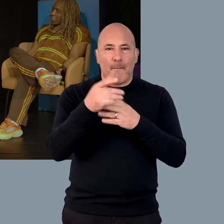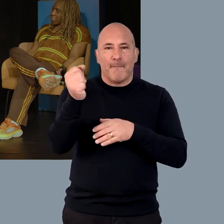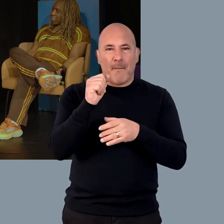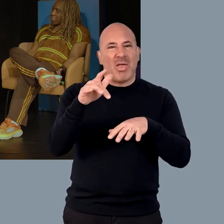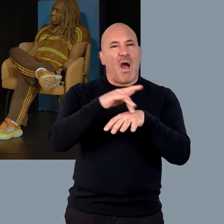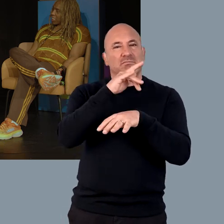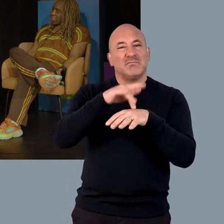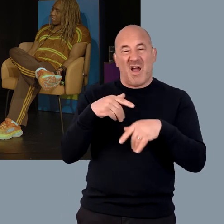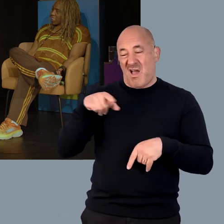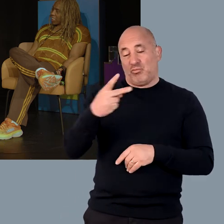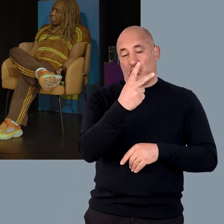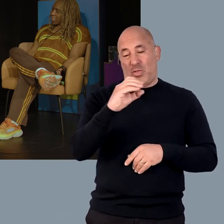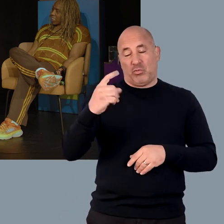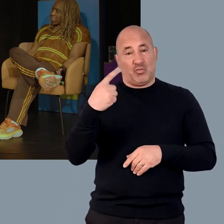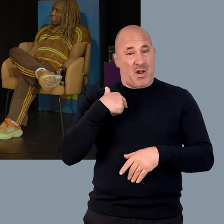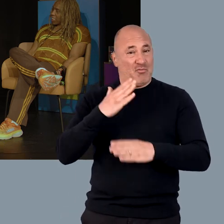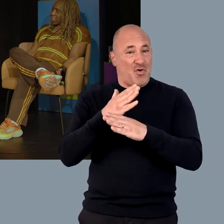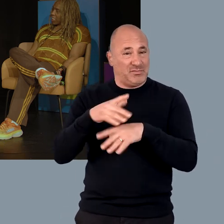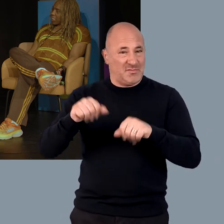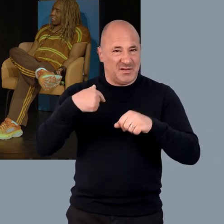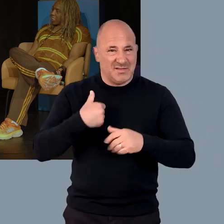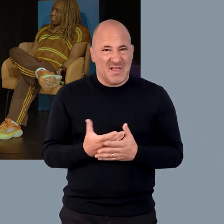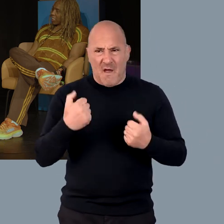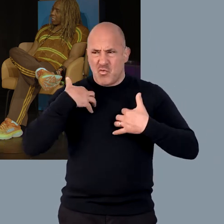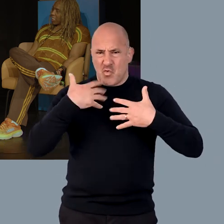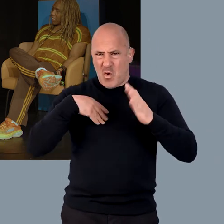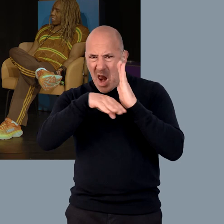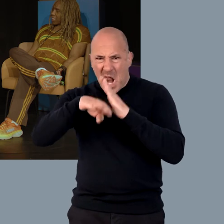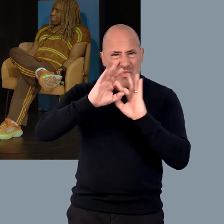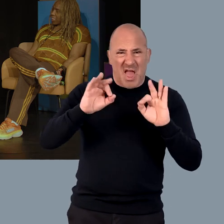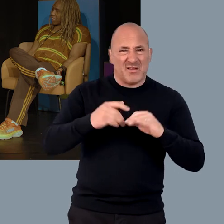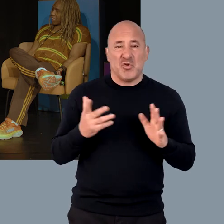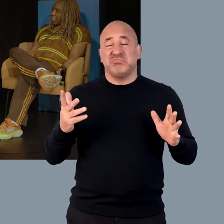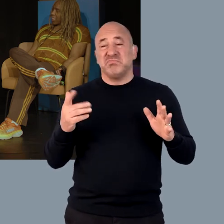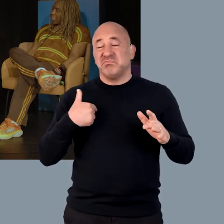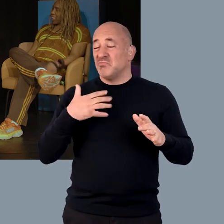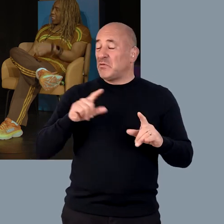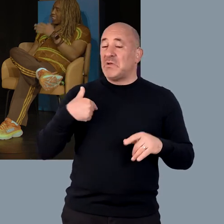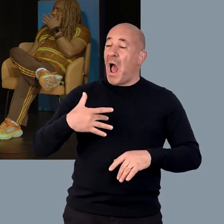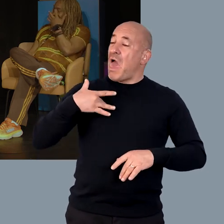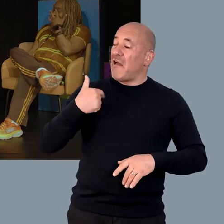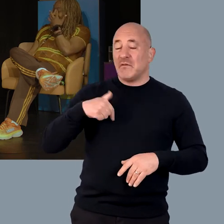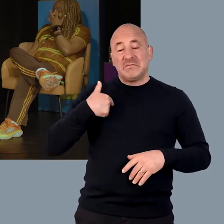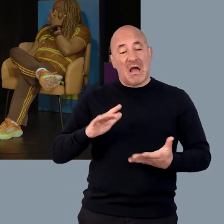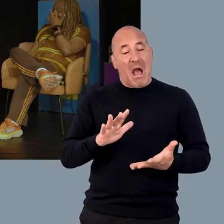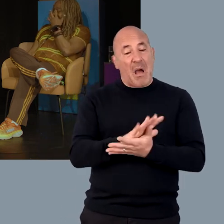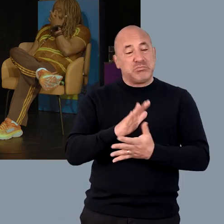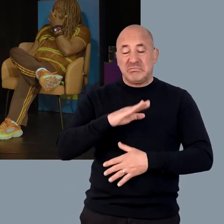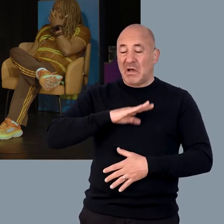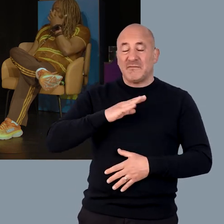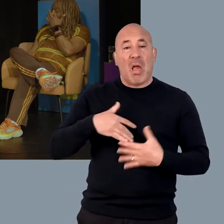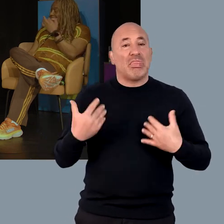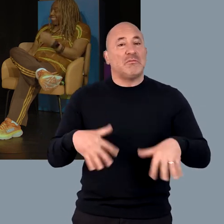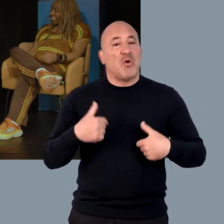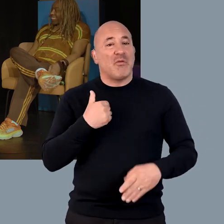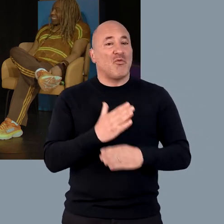theatre. So I started working there in 2001. And with not any particular ambition, just like, I just want to be happy